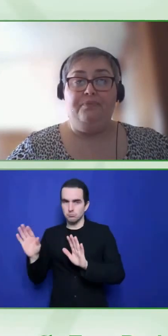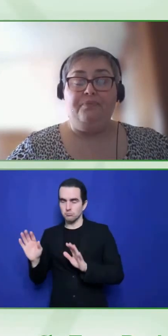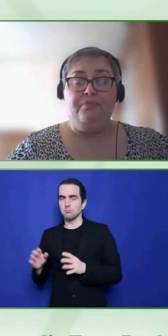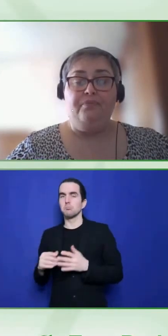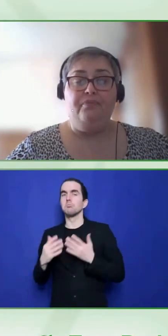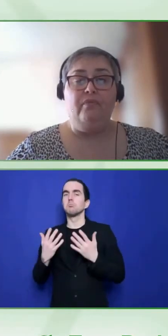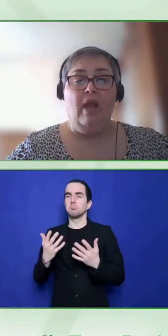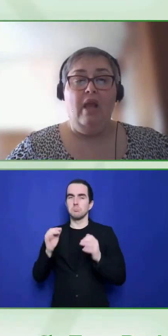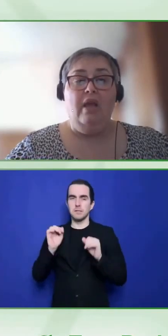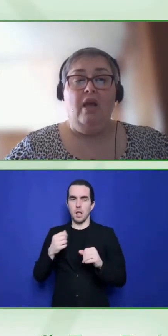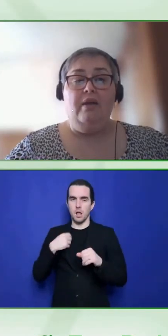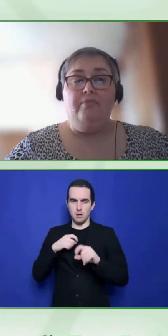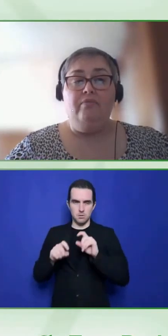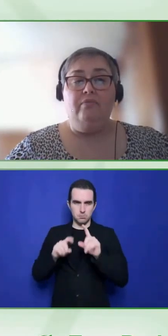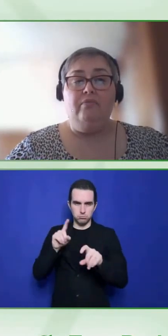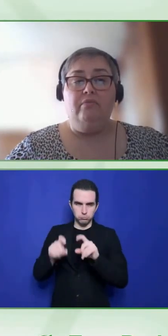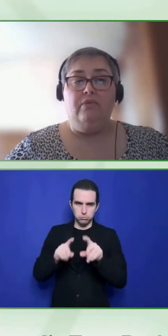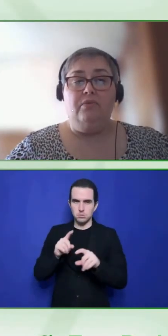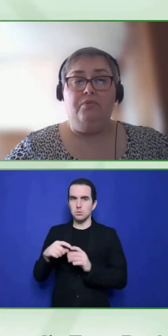information.